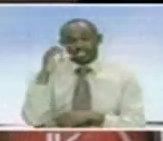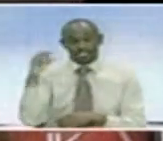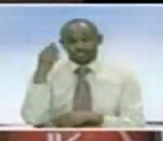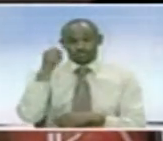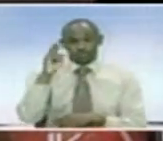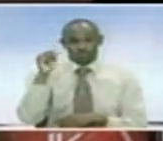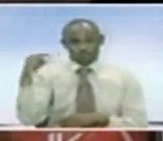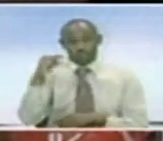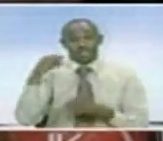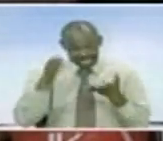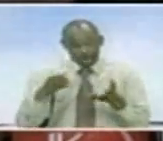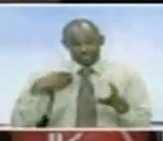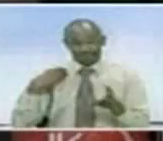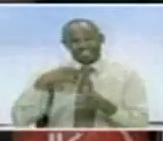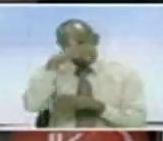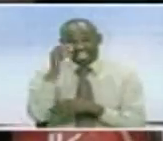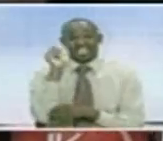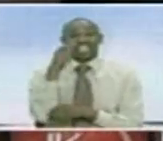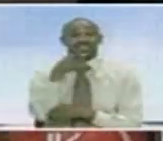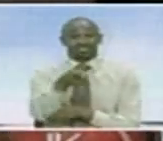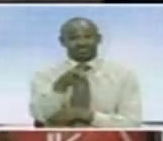chairperson of NARC Kenya. Your tweets are coming in thick and fast.